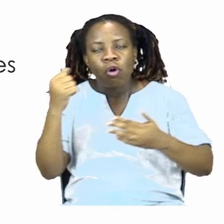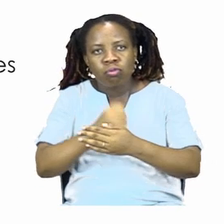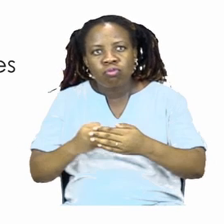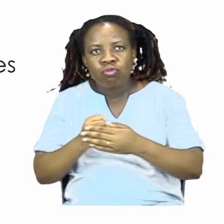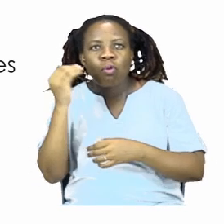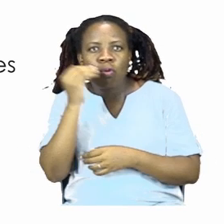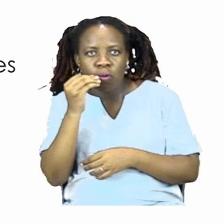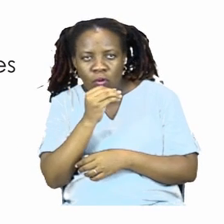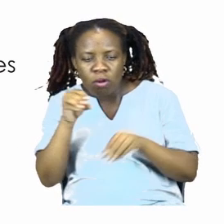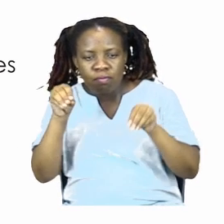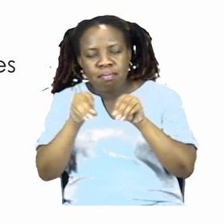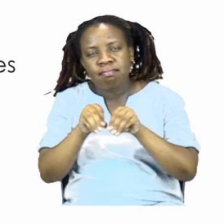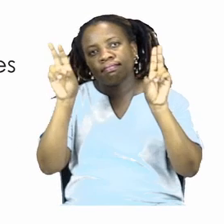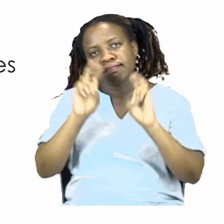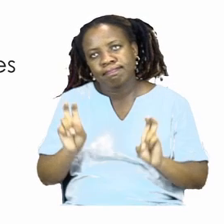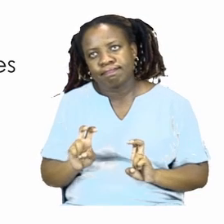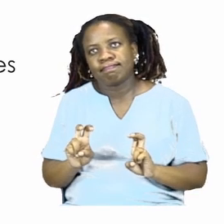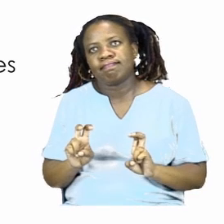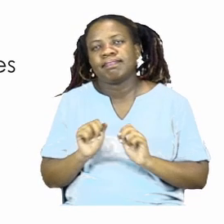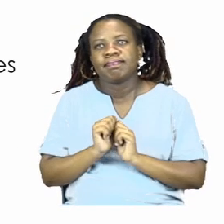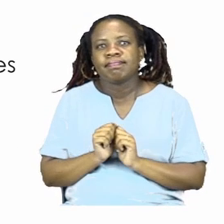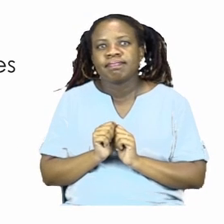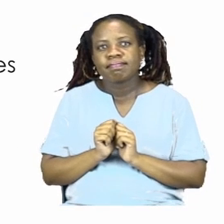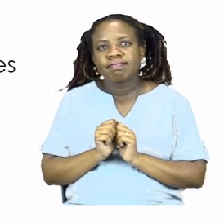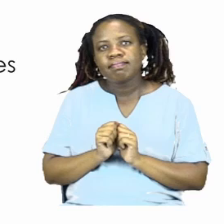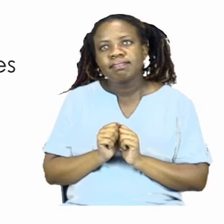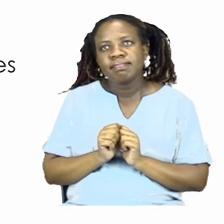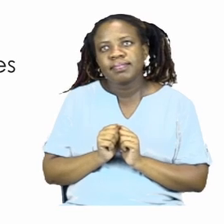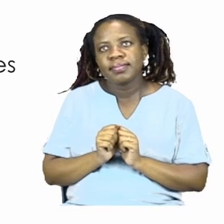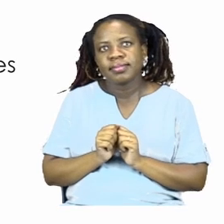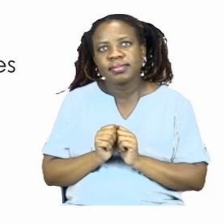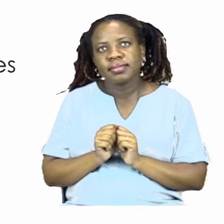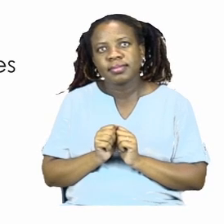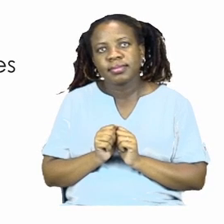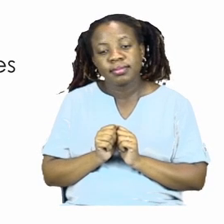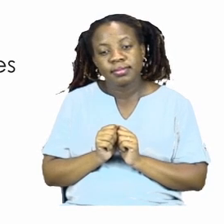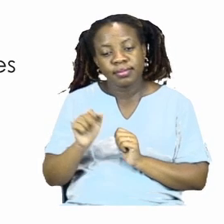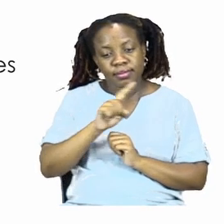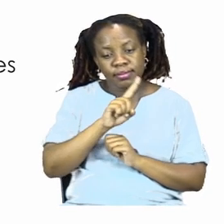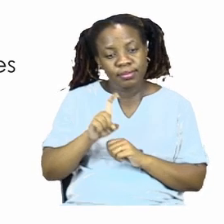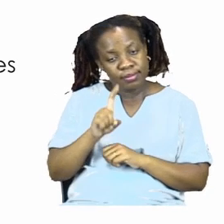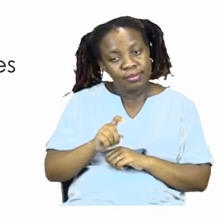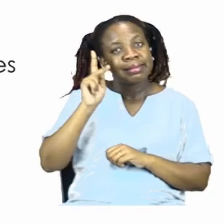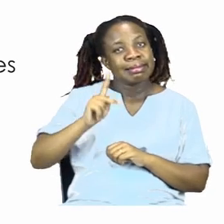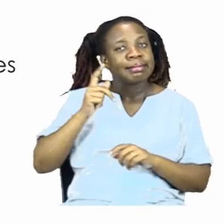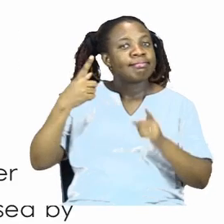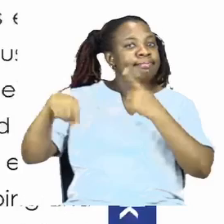food, and to make electricity. Now let's quickly look at the questions one last